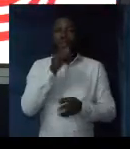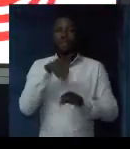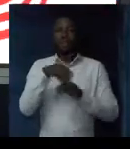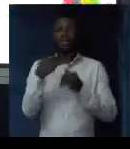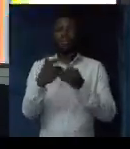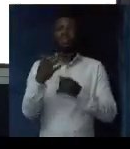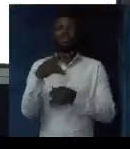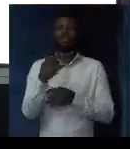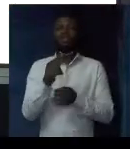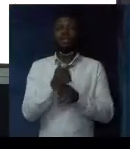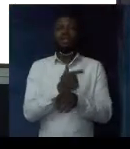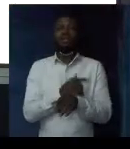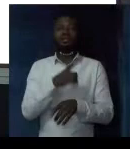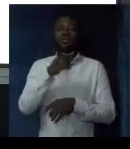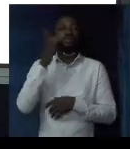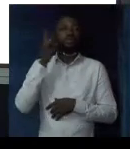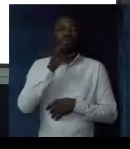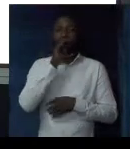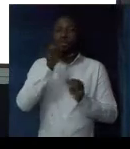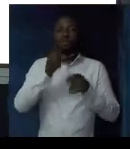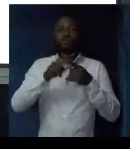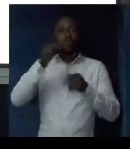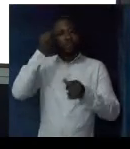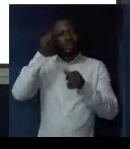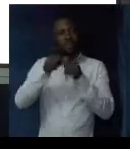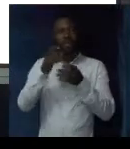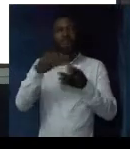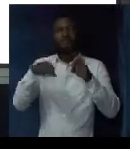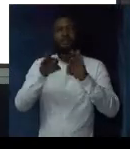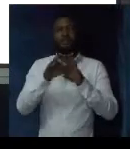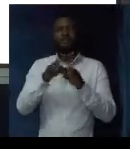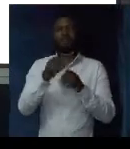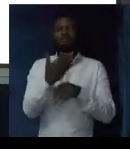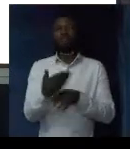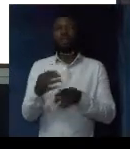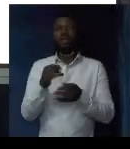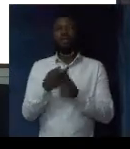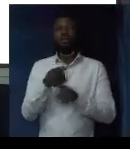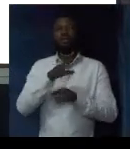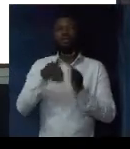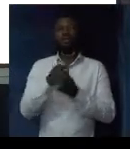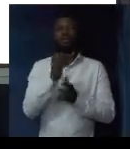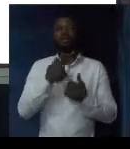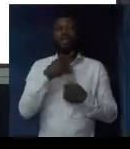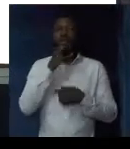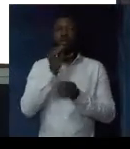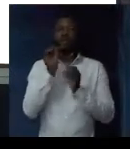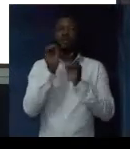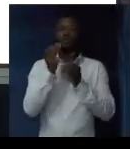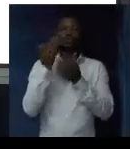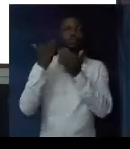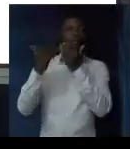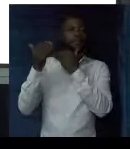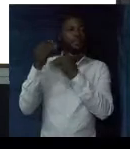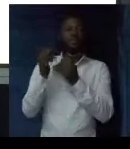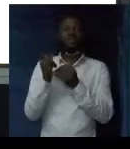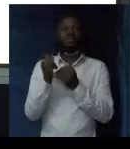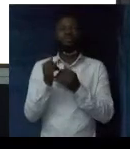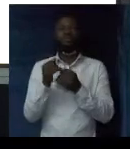simply be that by the end of the lesson, you should be able to recall important concepts from all that you have been taught